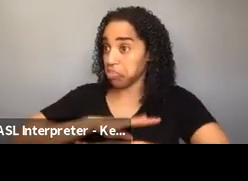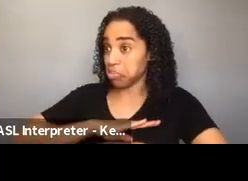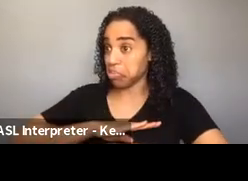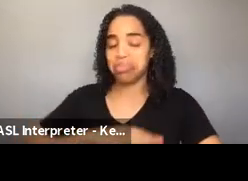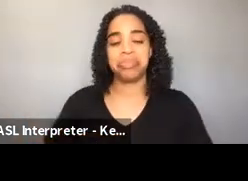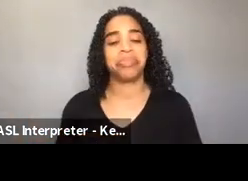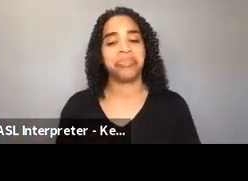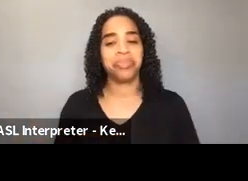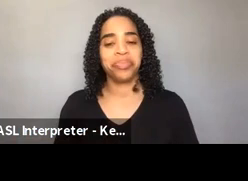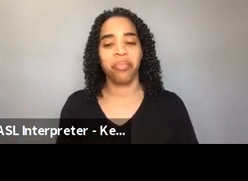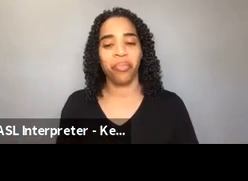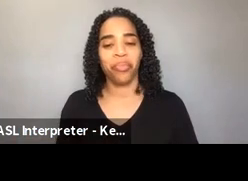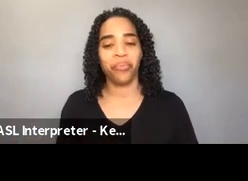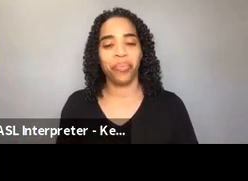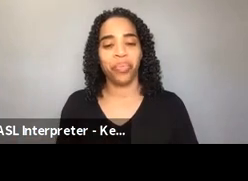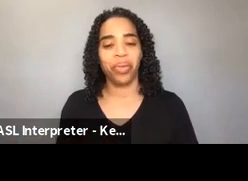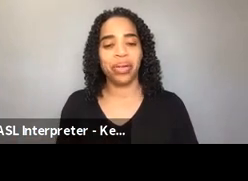met.